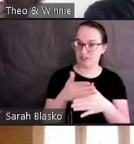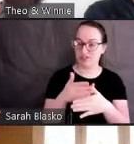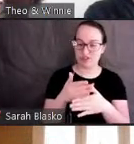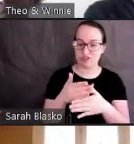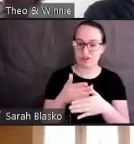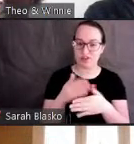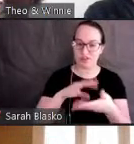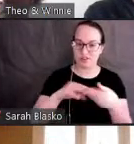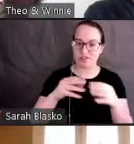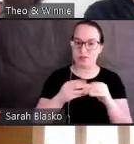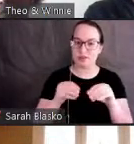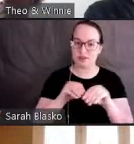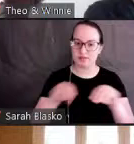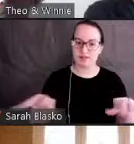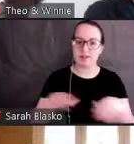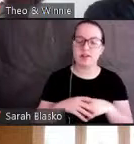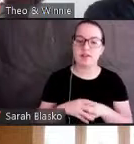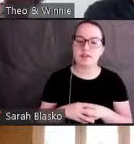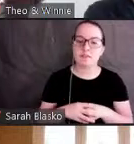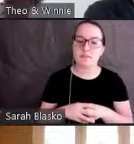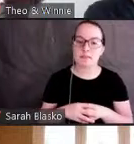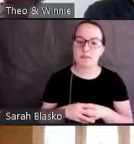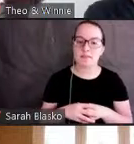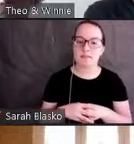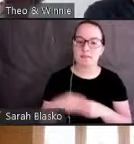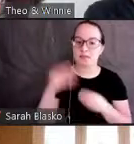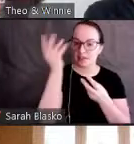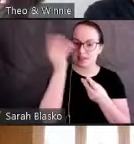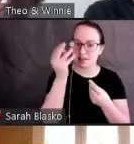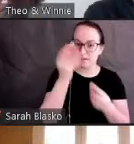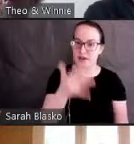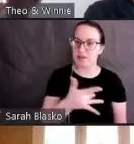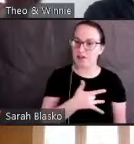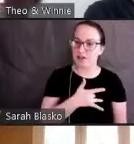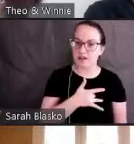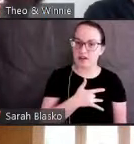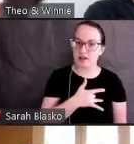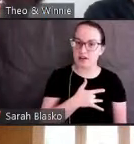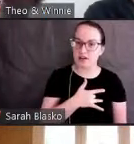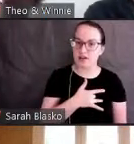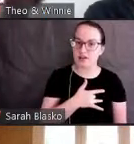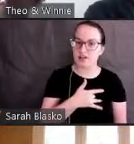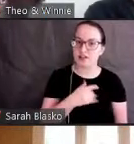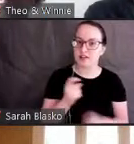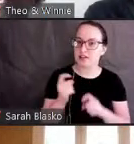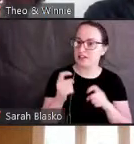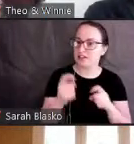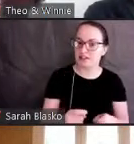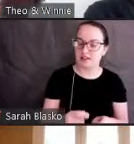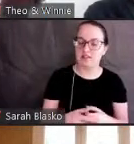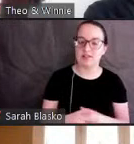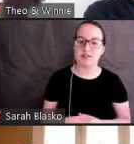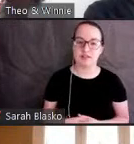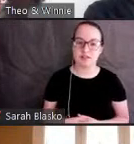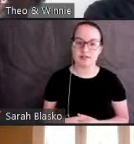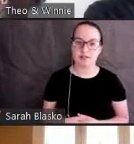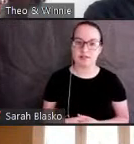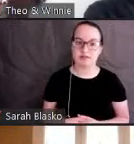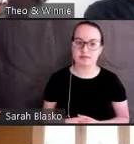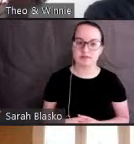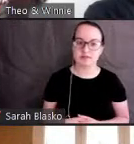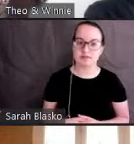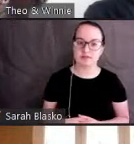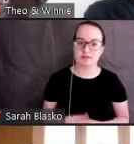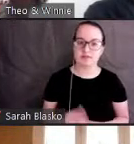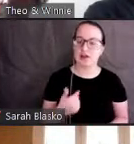But I just think about the heart just to give, right? I think I love that heart. And I